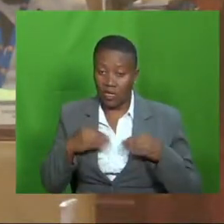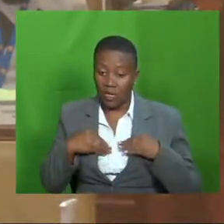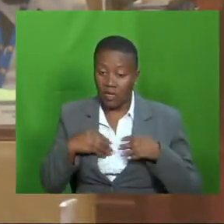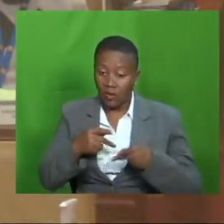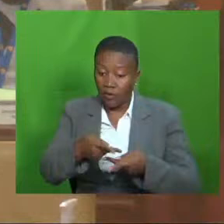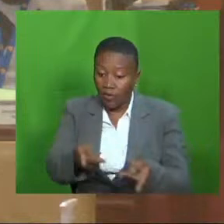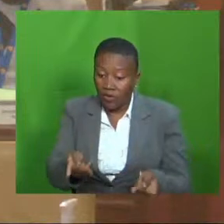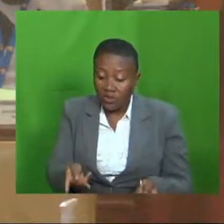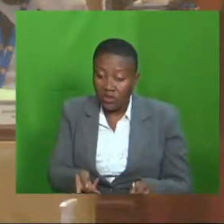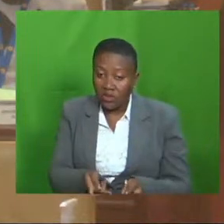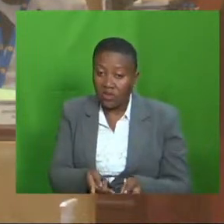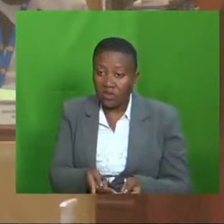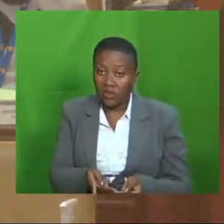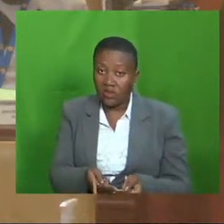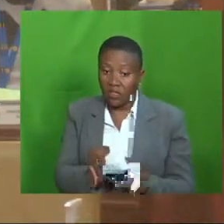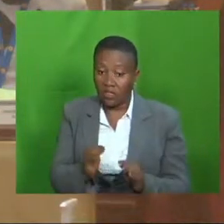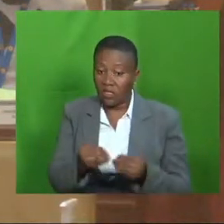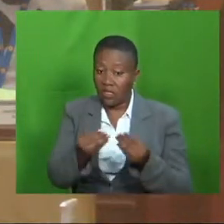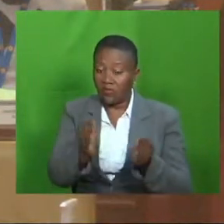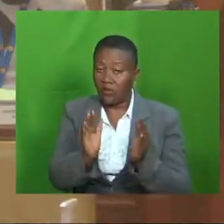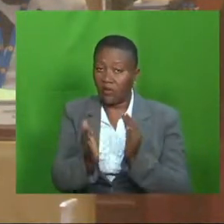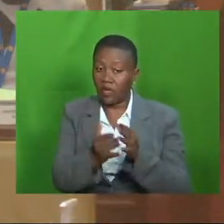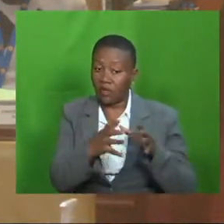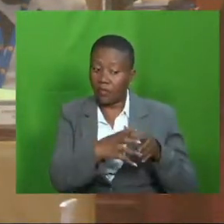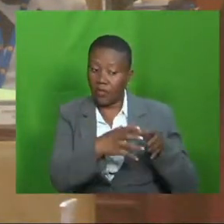adumbrated by the Honorable Majority Leader.